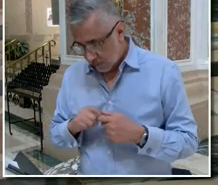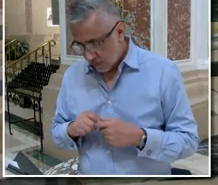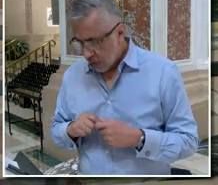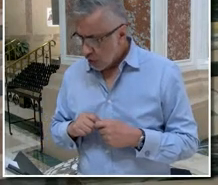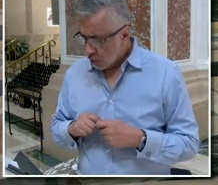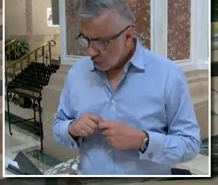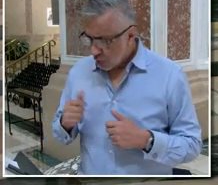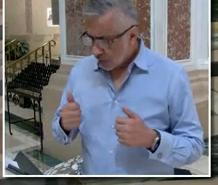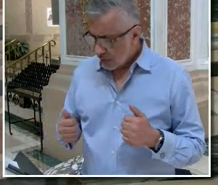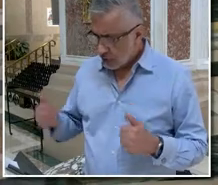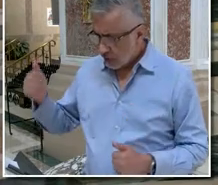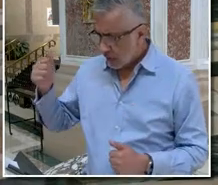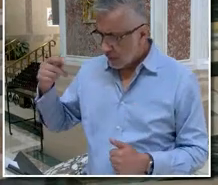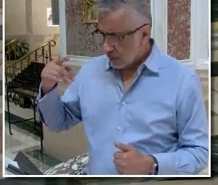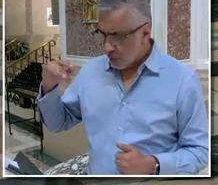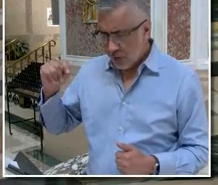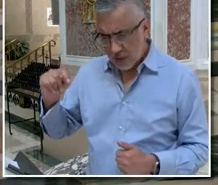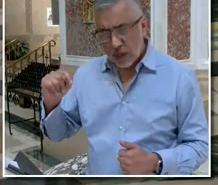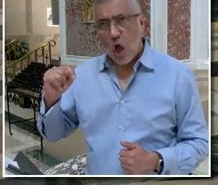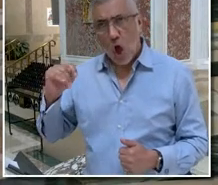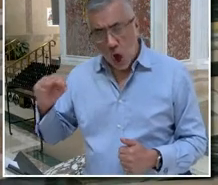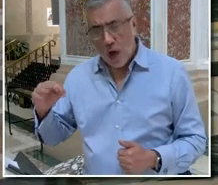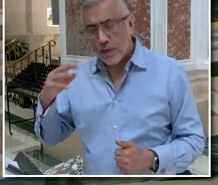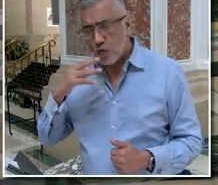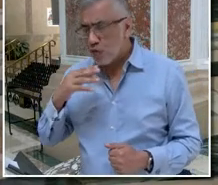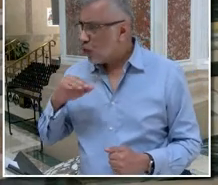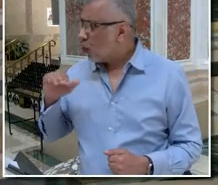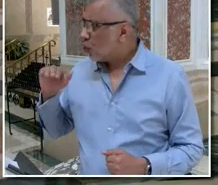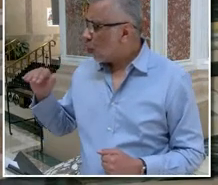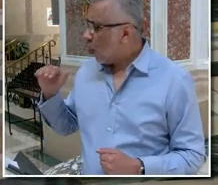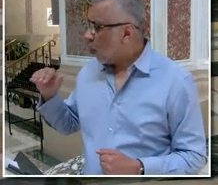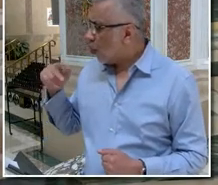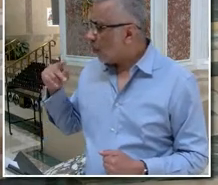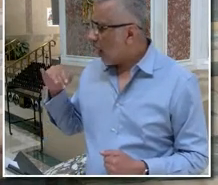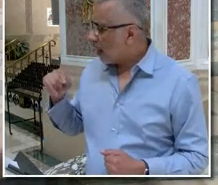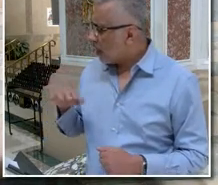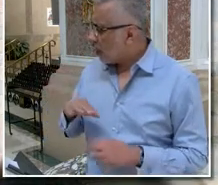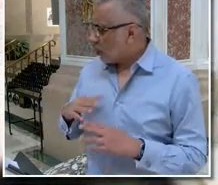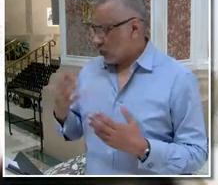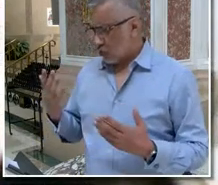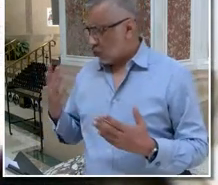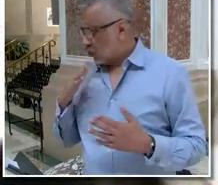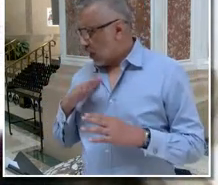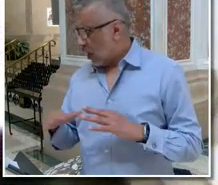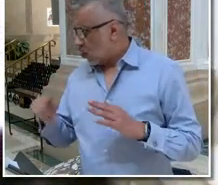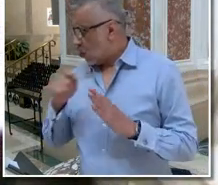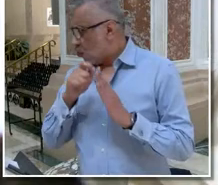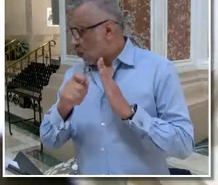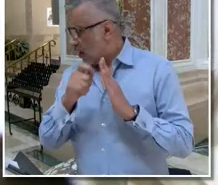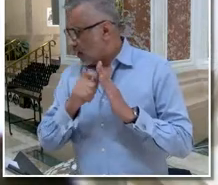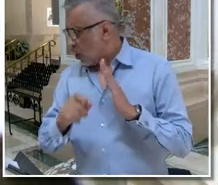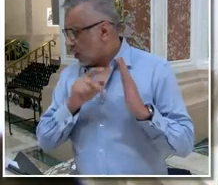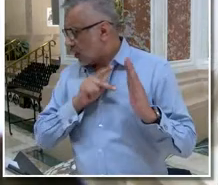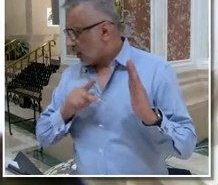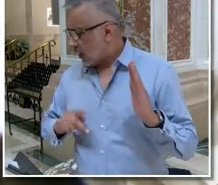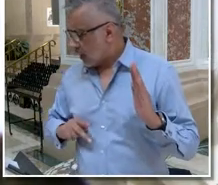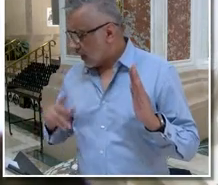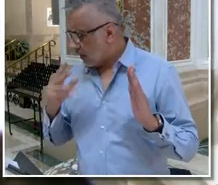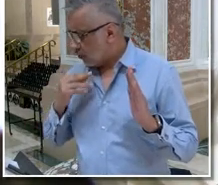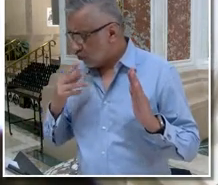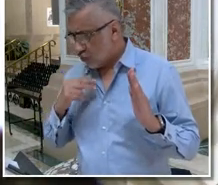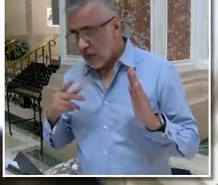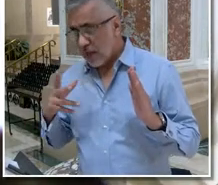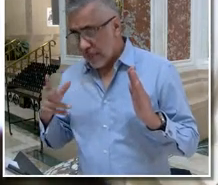the chief priests of the Jews said to Pilate, "Do not write the King of the Jews, but that